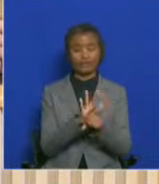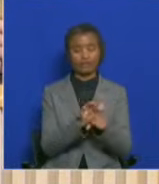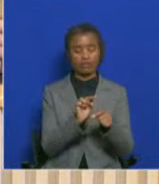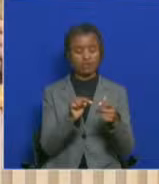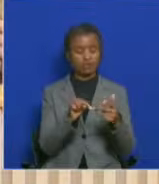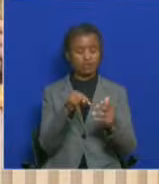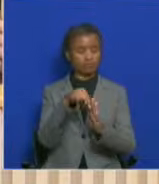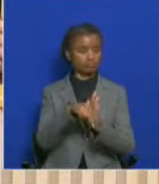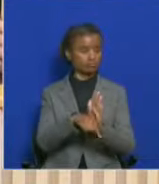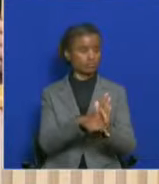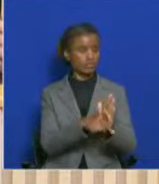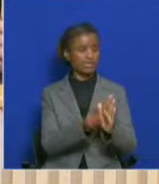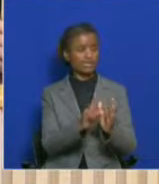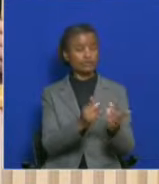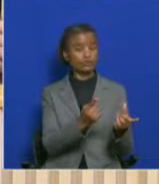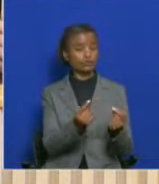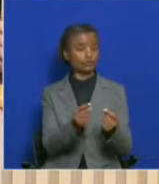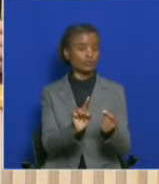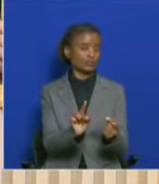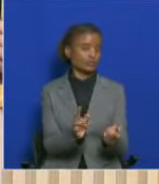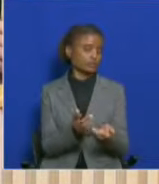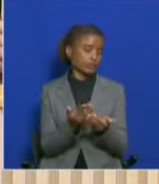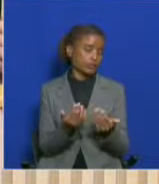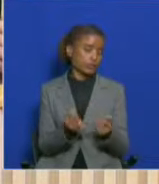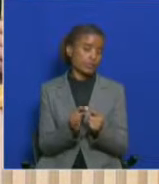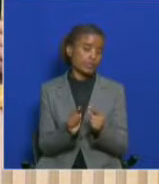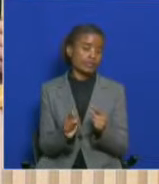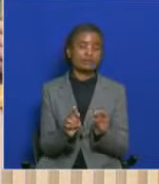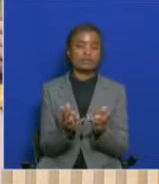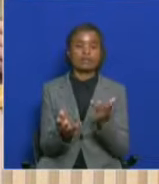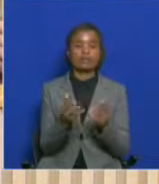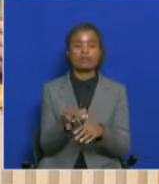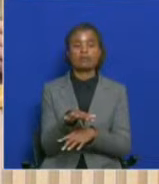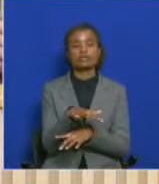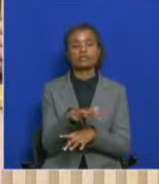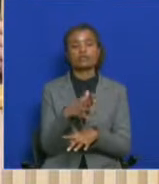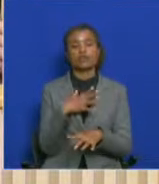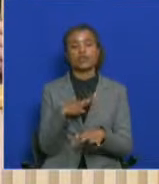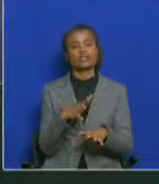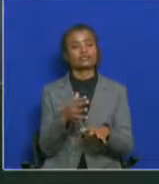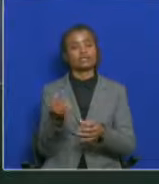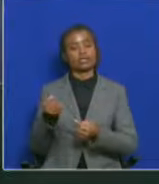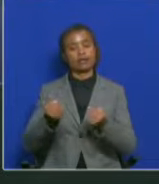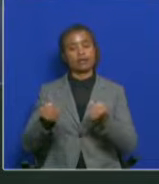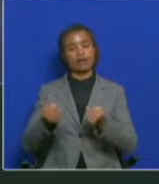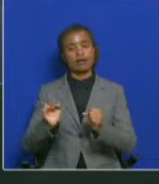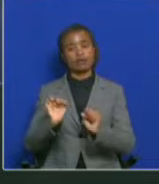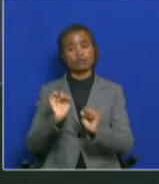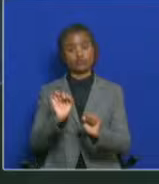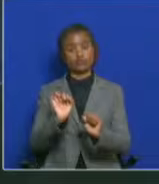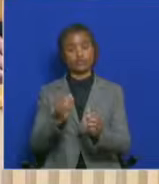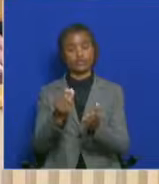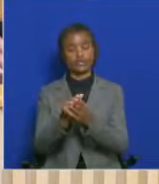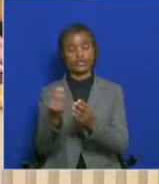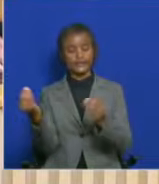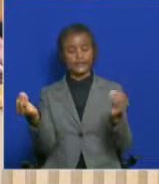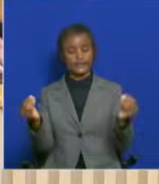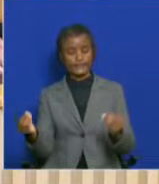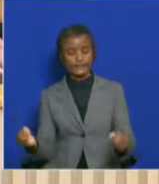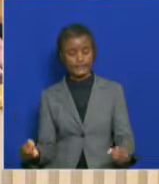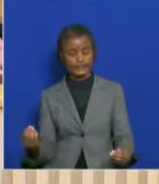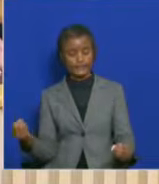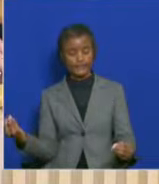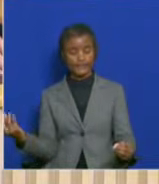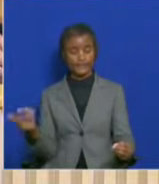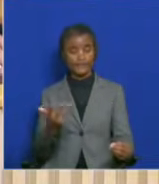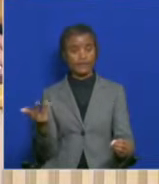wanted to add bells and whistles to your vehicle. To pimp your ride. I